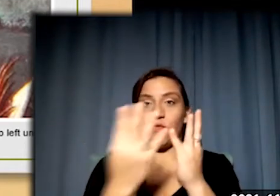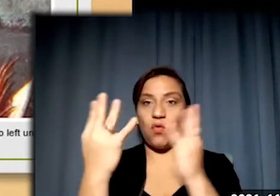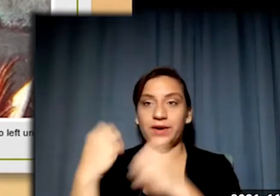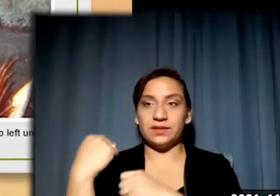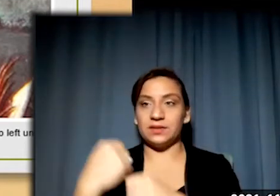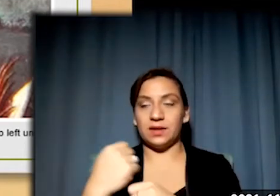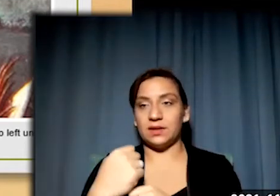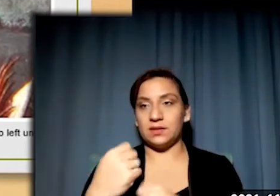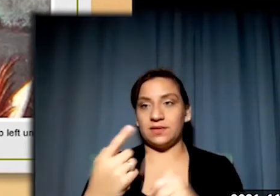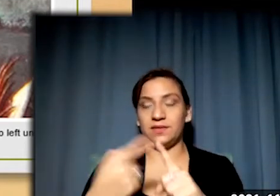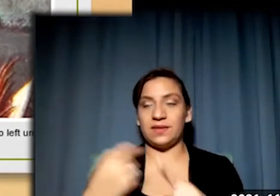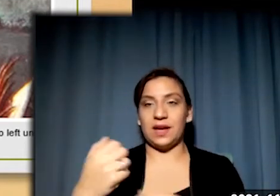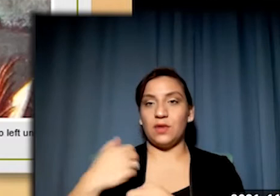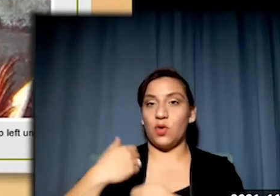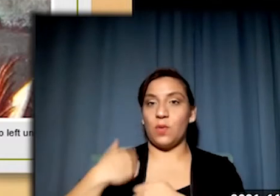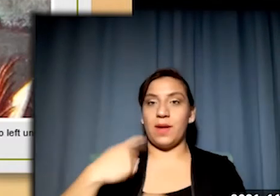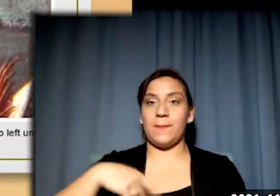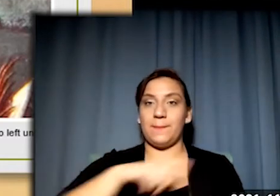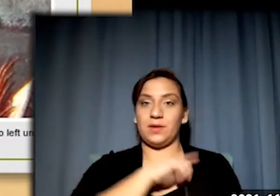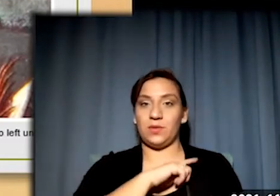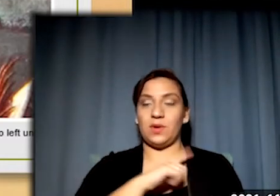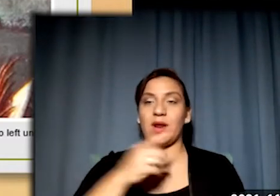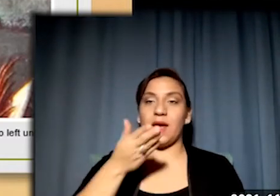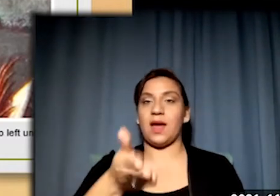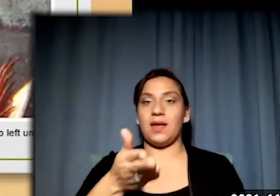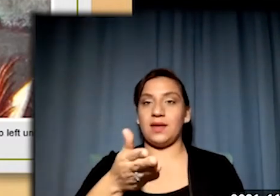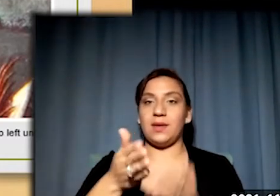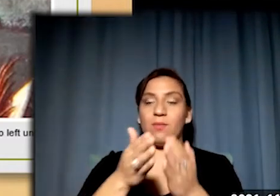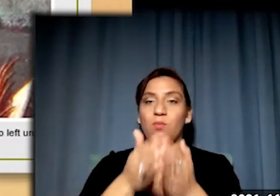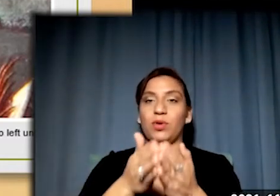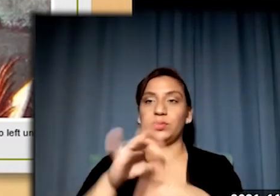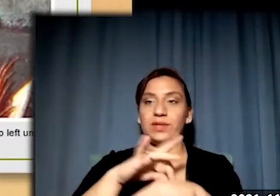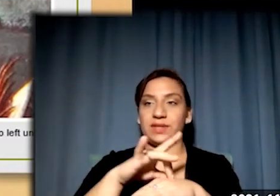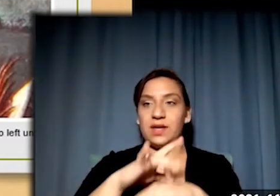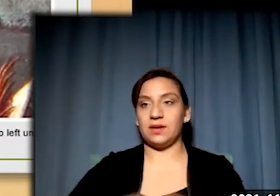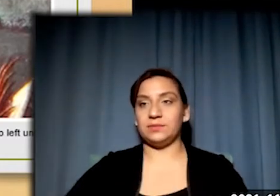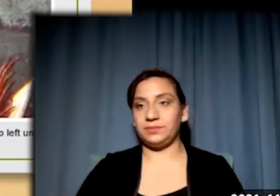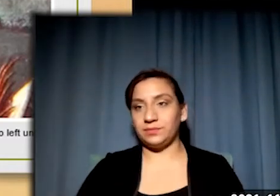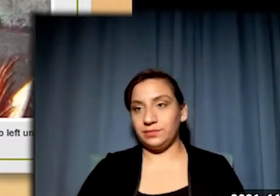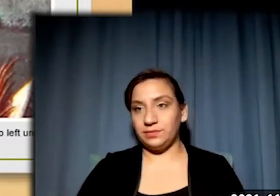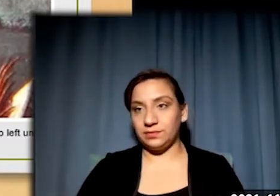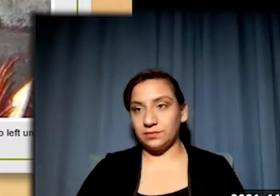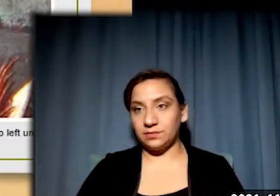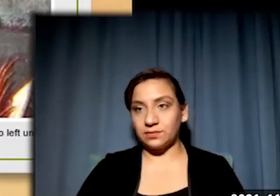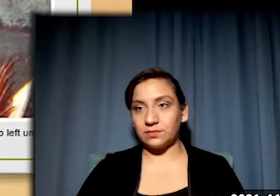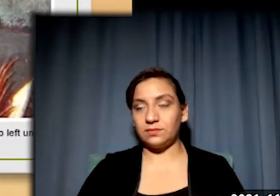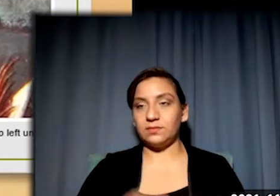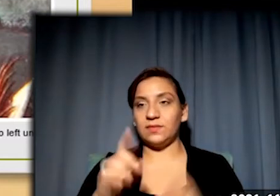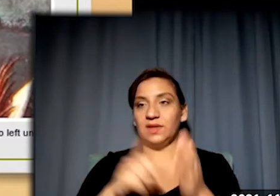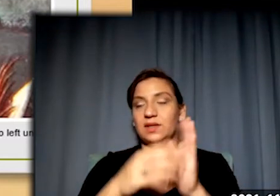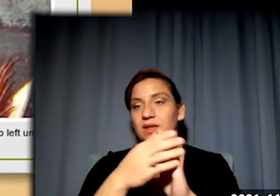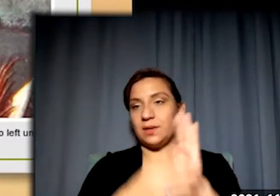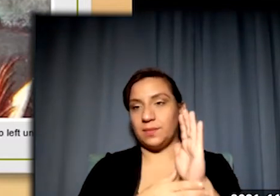the 1797 siege of San Juan. The third chapter, Las Líneas Avanzadas de Puerta de